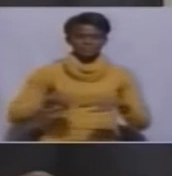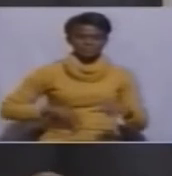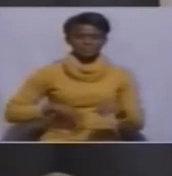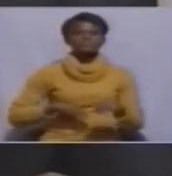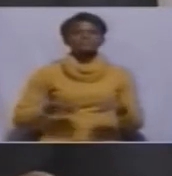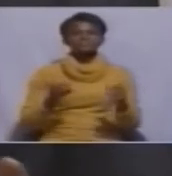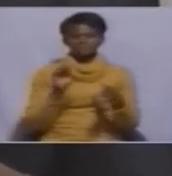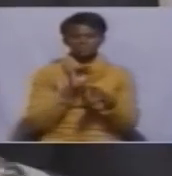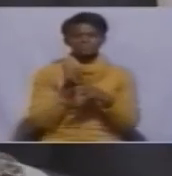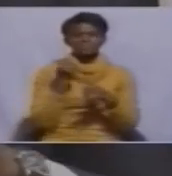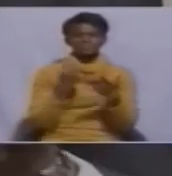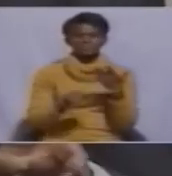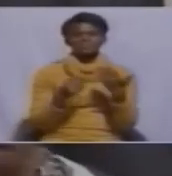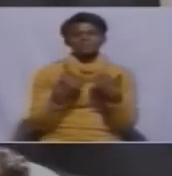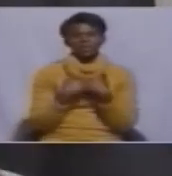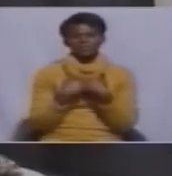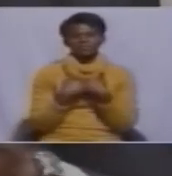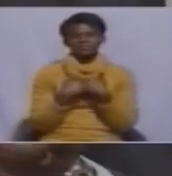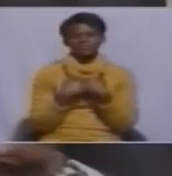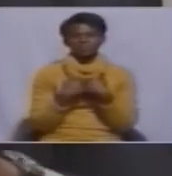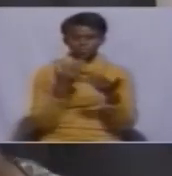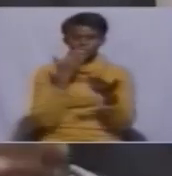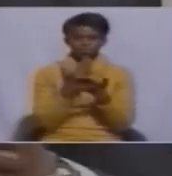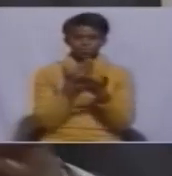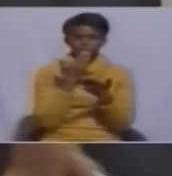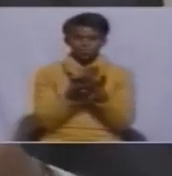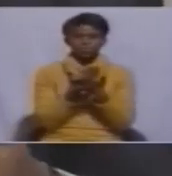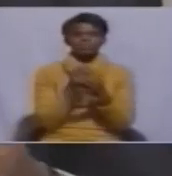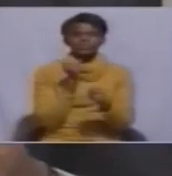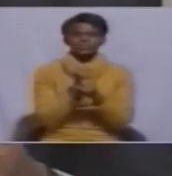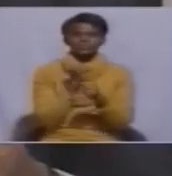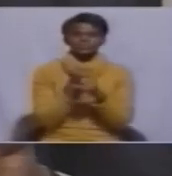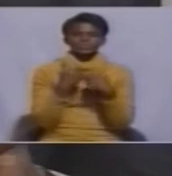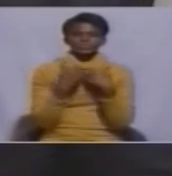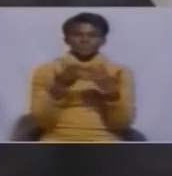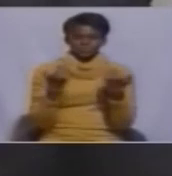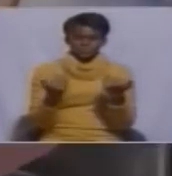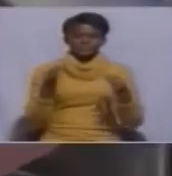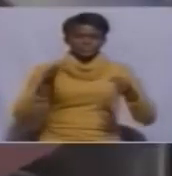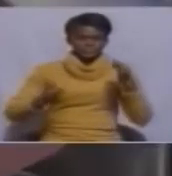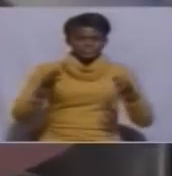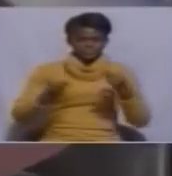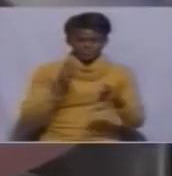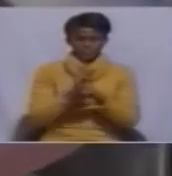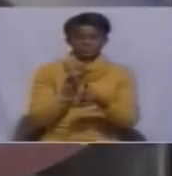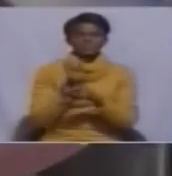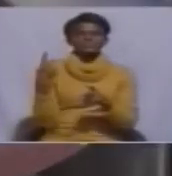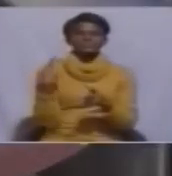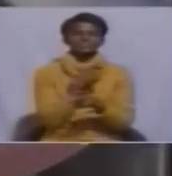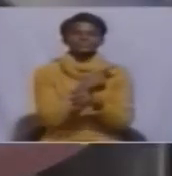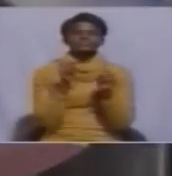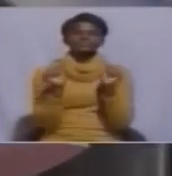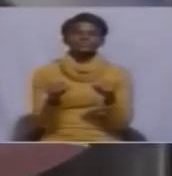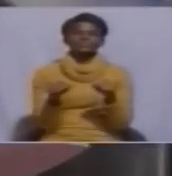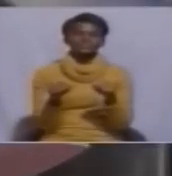the assumption is that obviously there's no good relationship between them. So the court can keep you in parliament by that